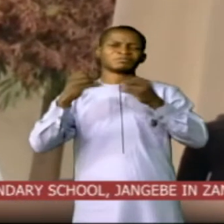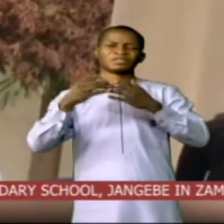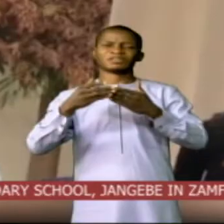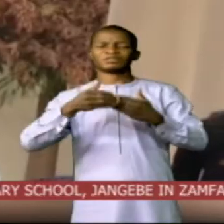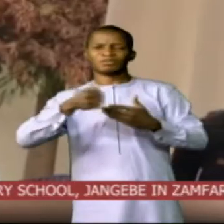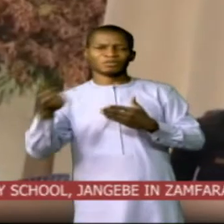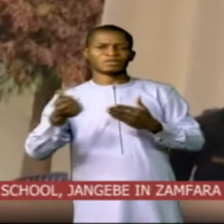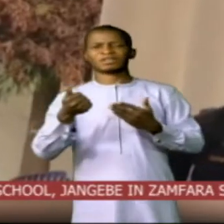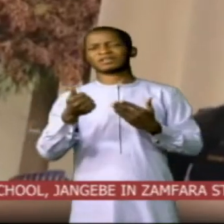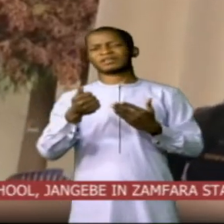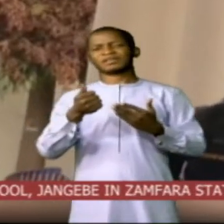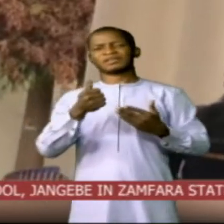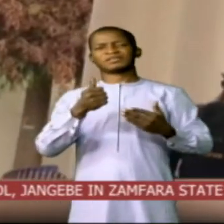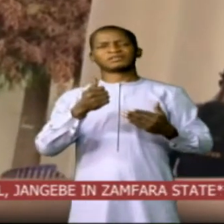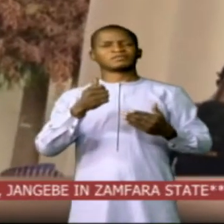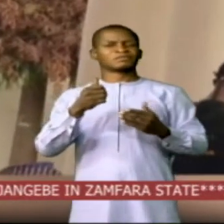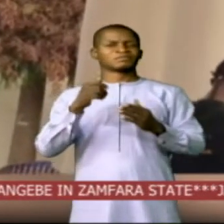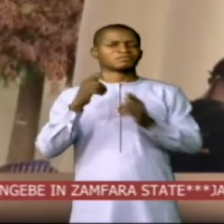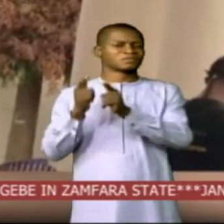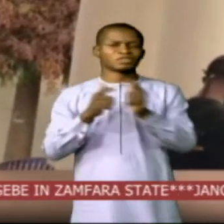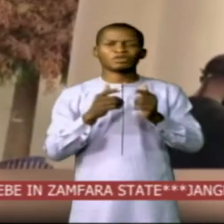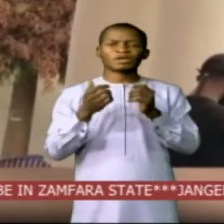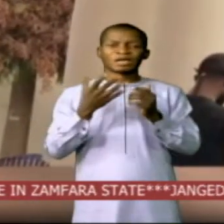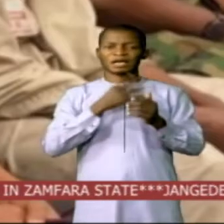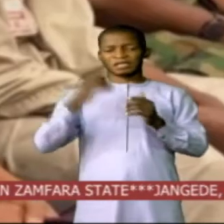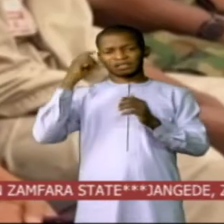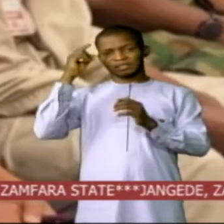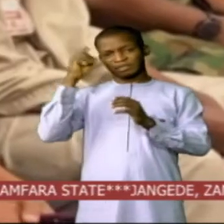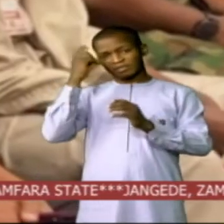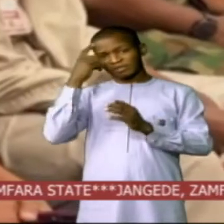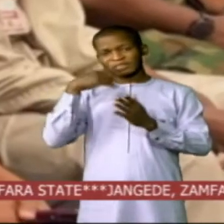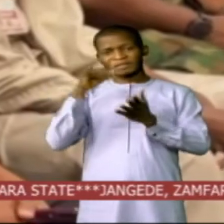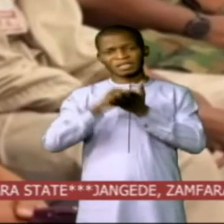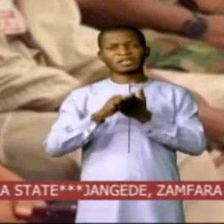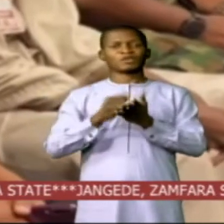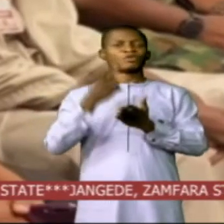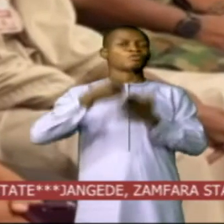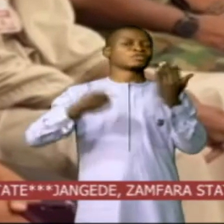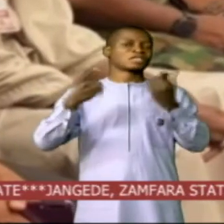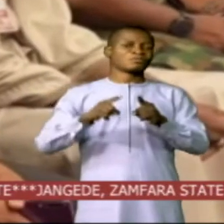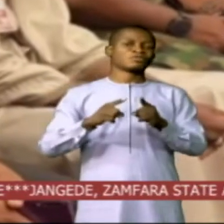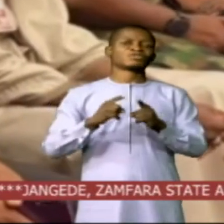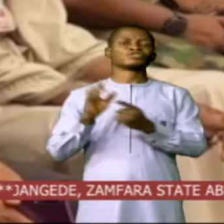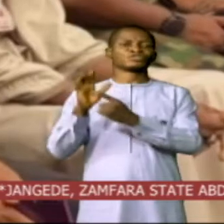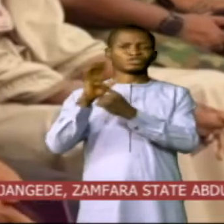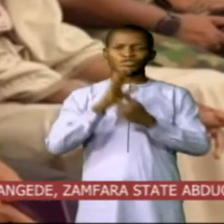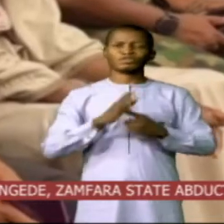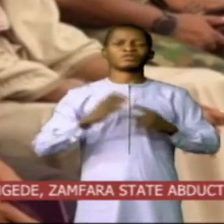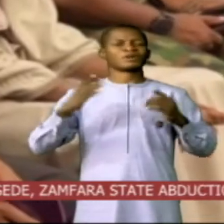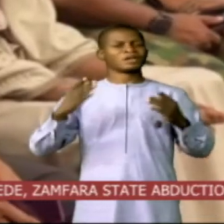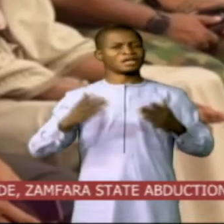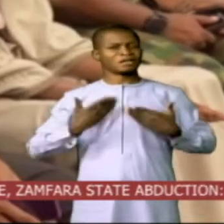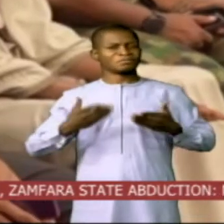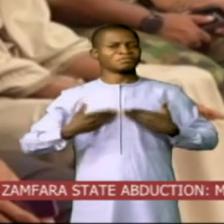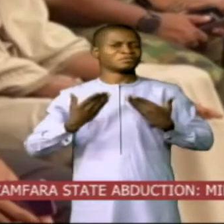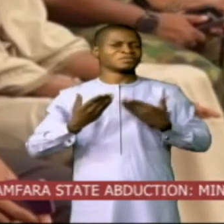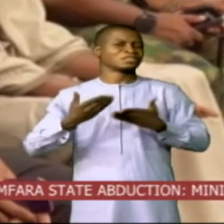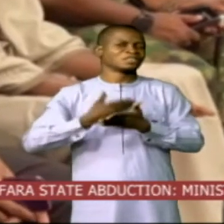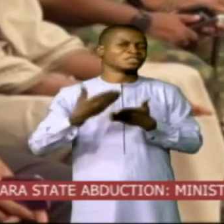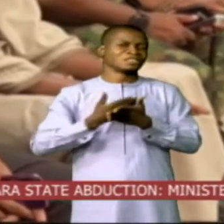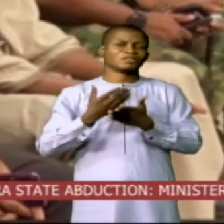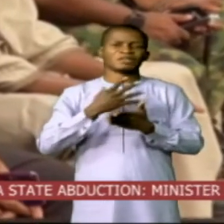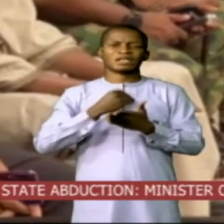Governor Bello Muhammad says the development has confirmed the glad tidings by a number of bandits who had